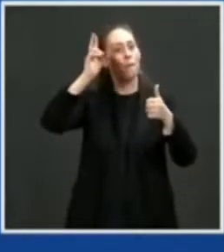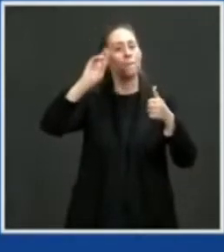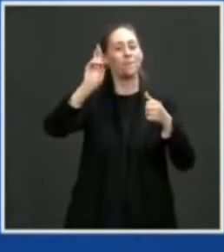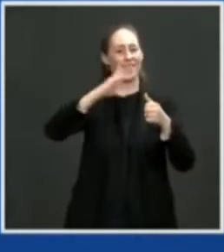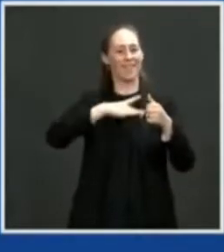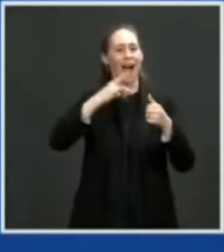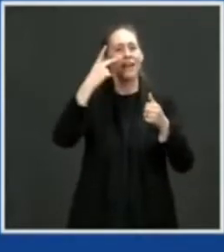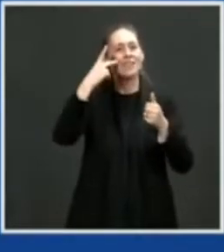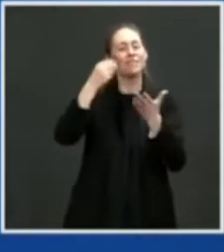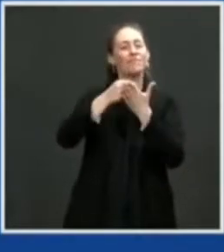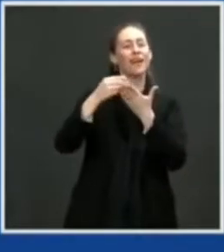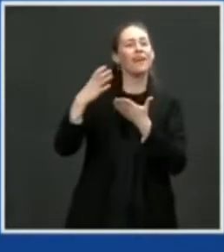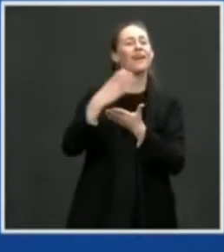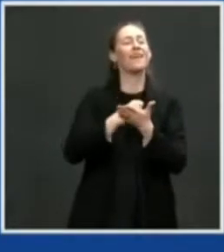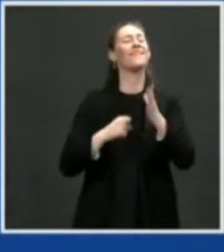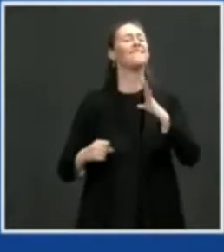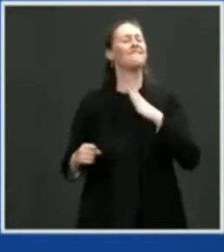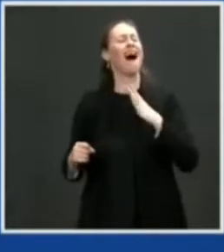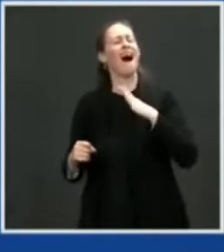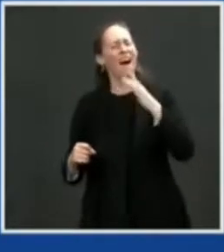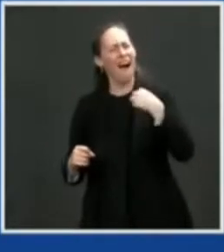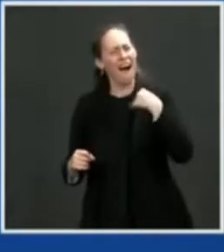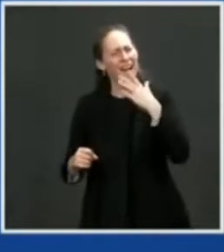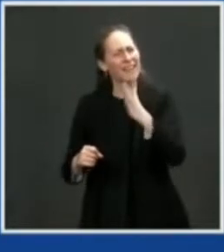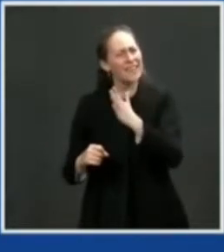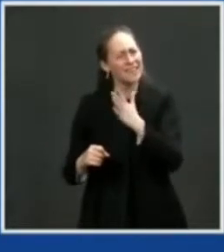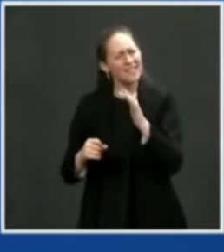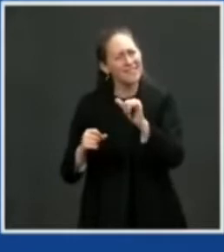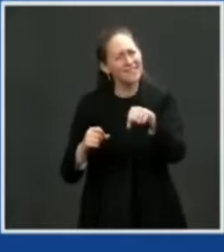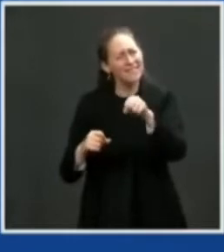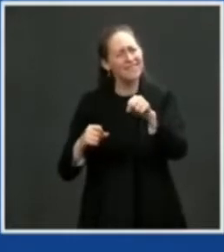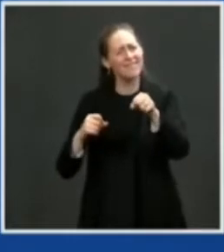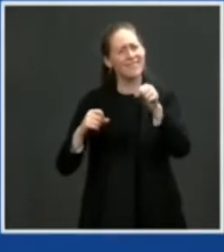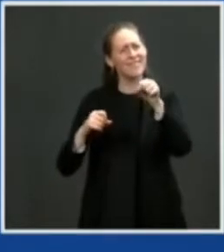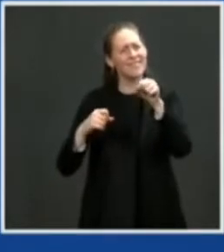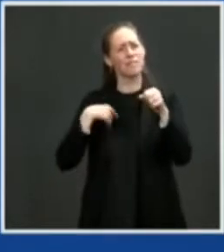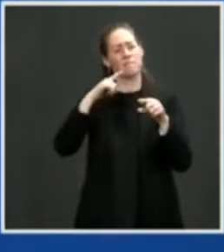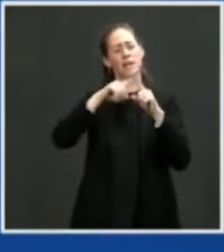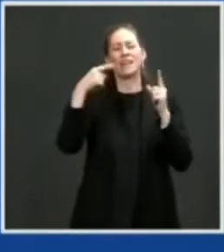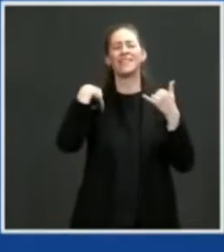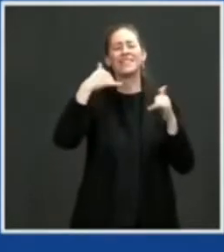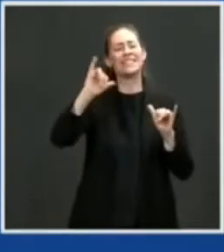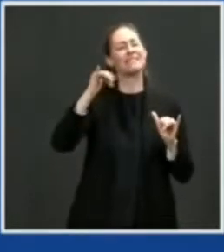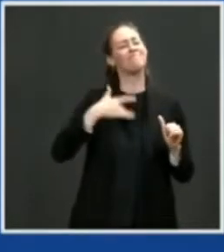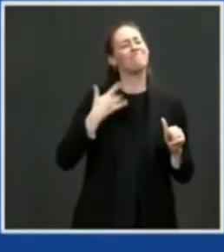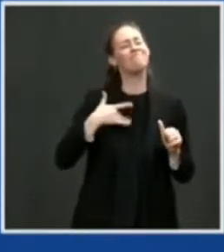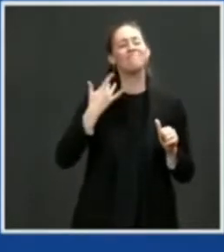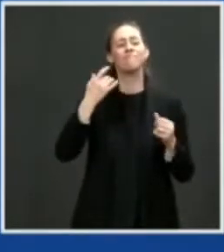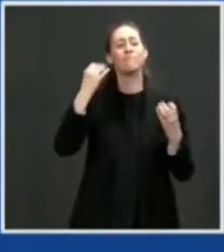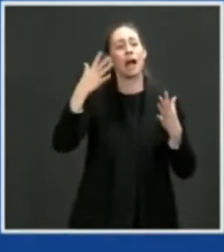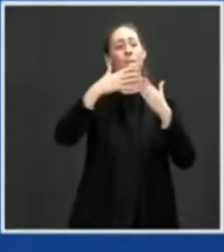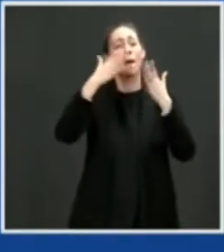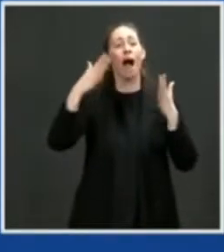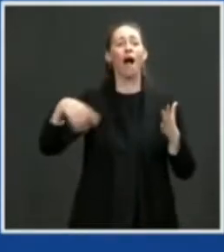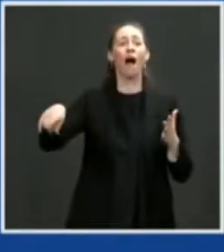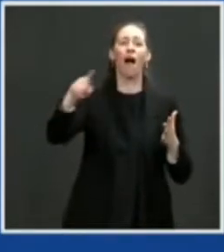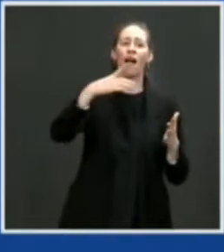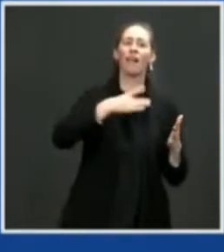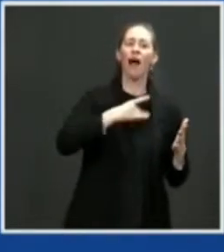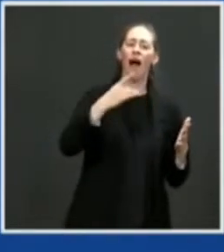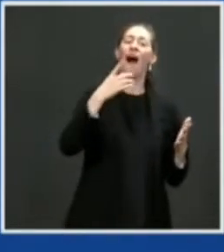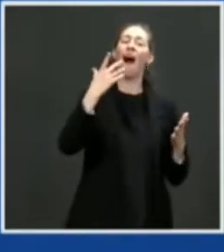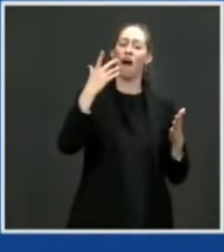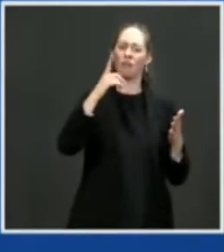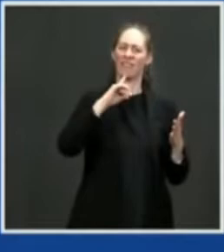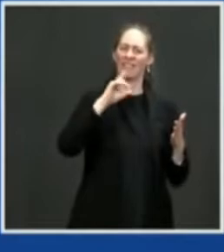I Now, still think the majority they of won't American spend people's money don't to like give the fact same that people we jobs. now rank, 85th in the world